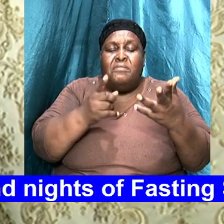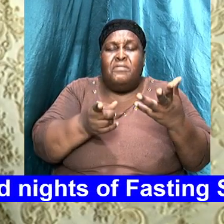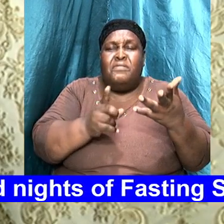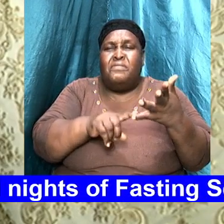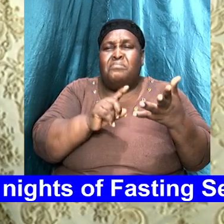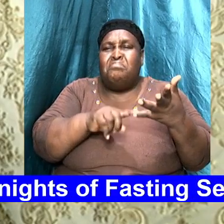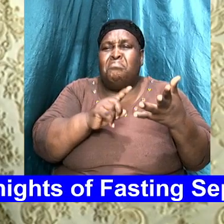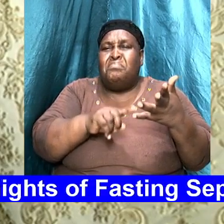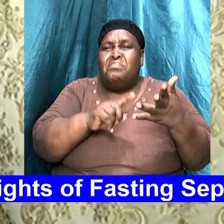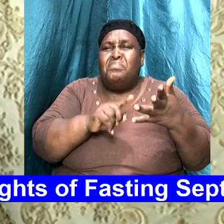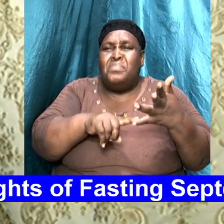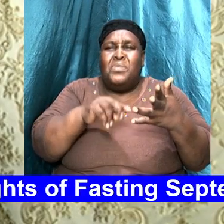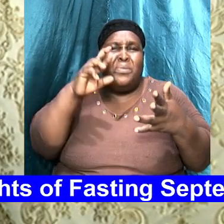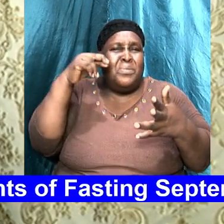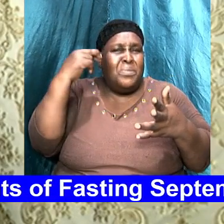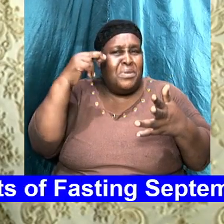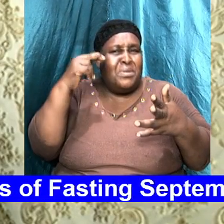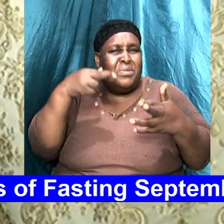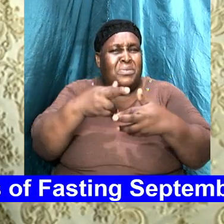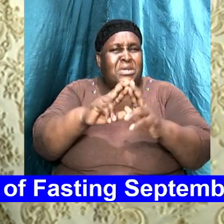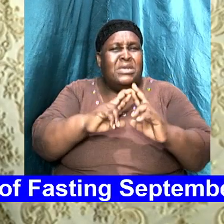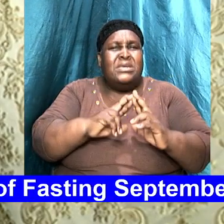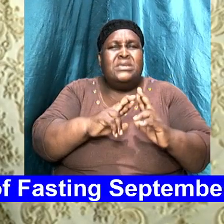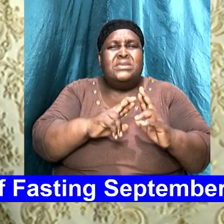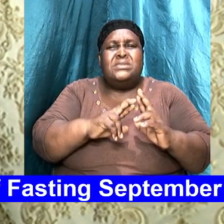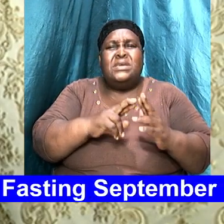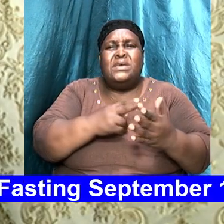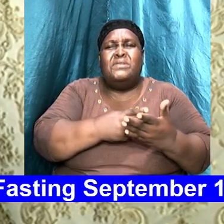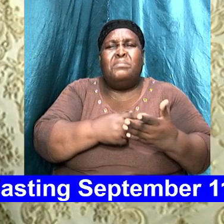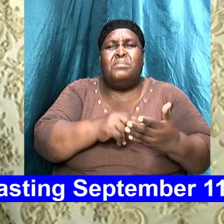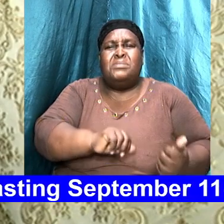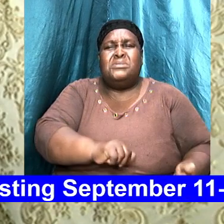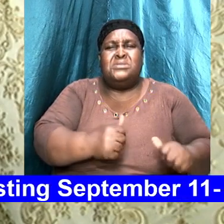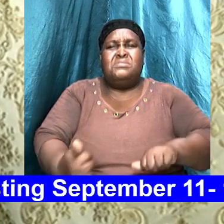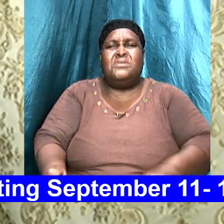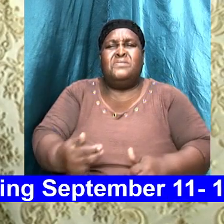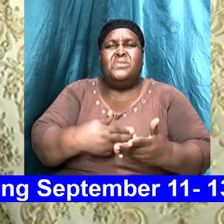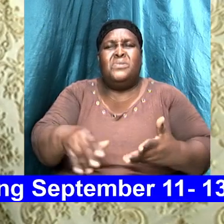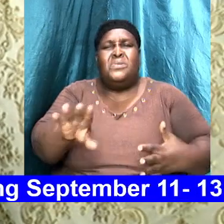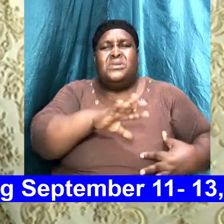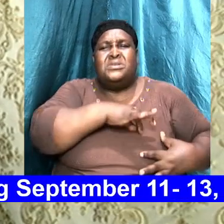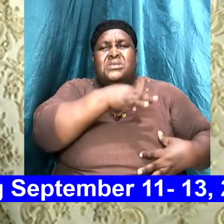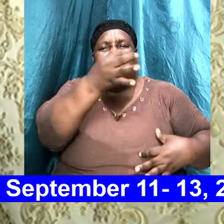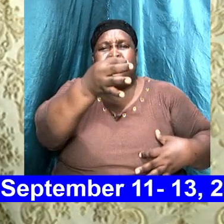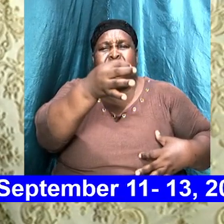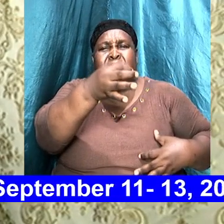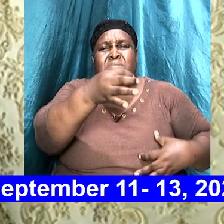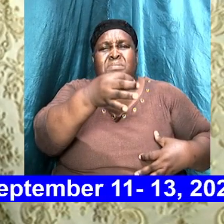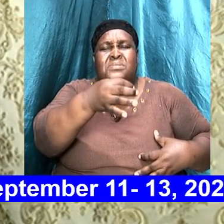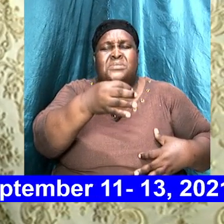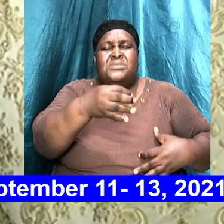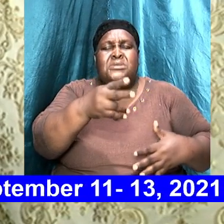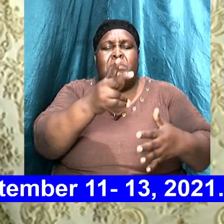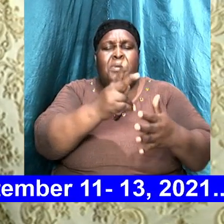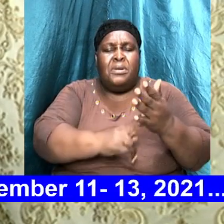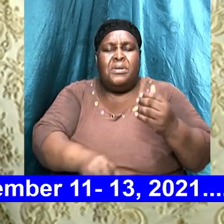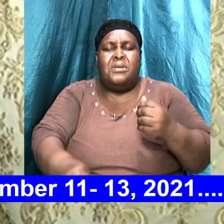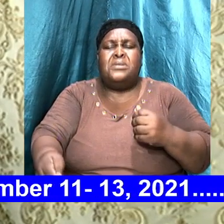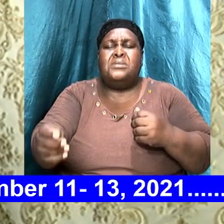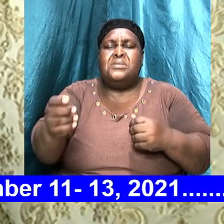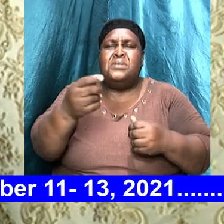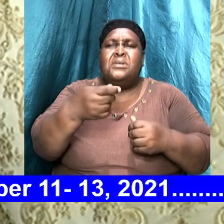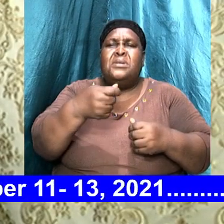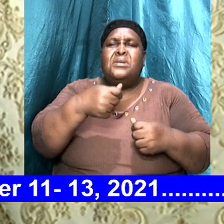for us to receive the baptism of the Holy Spirit it is because it is a part of the plan